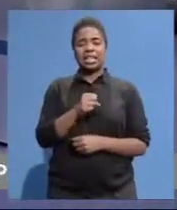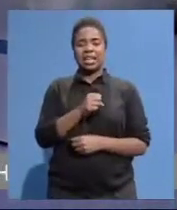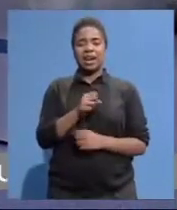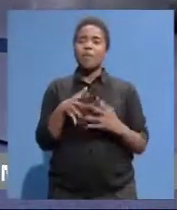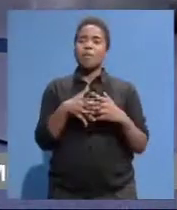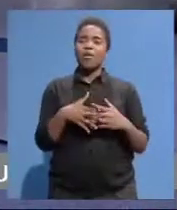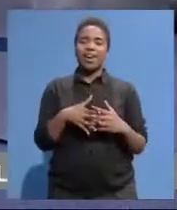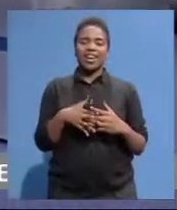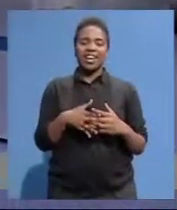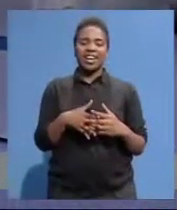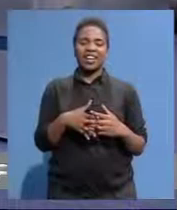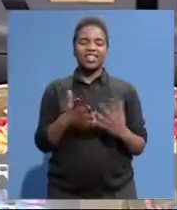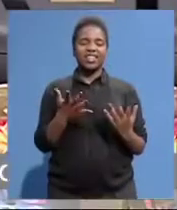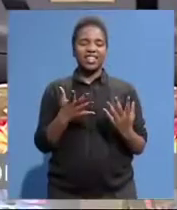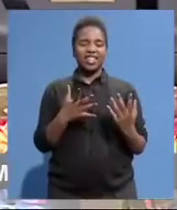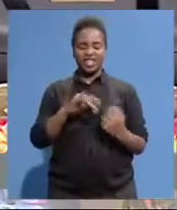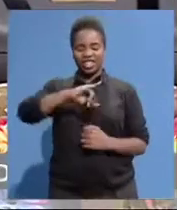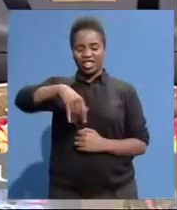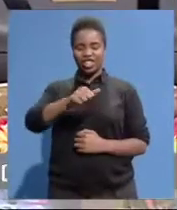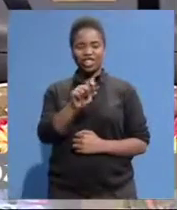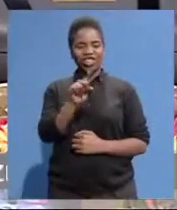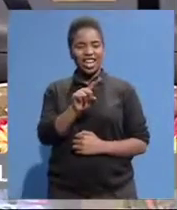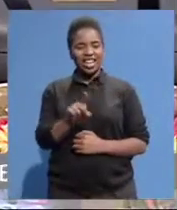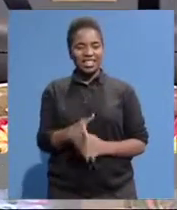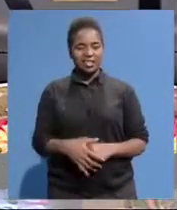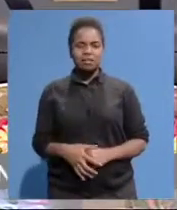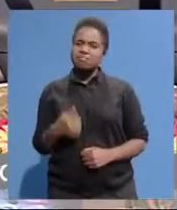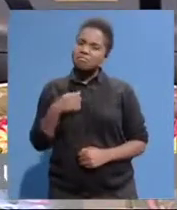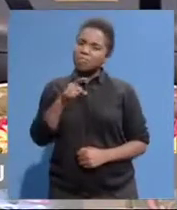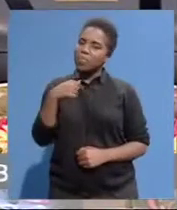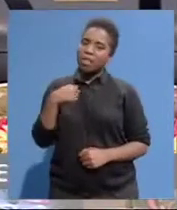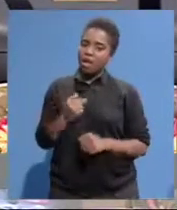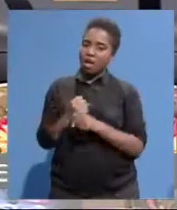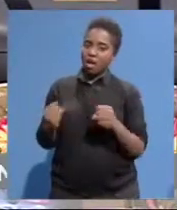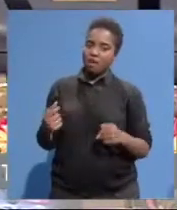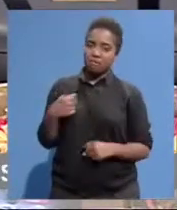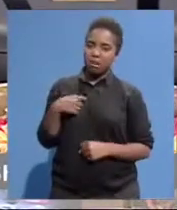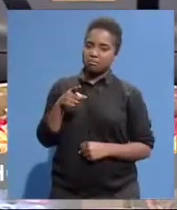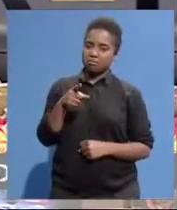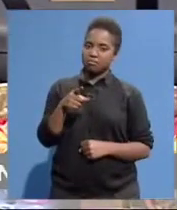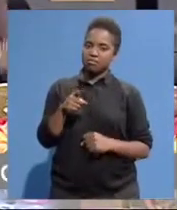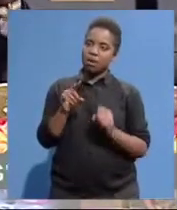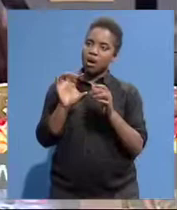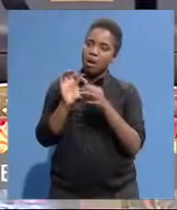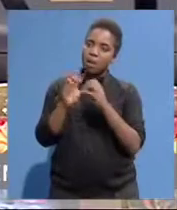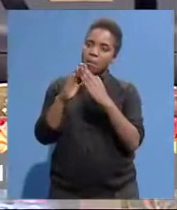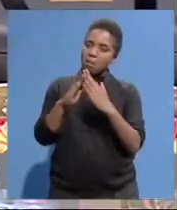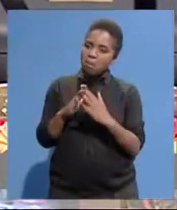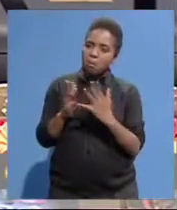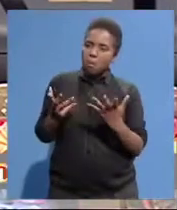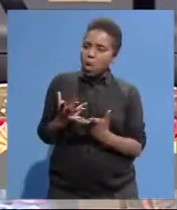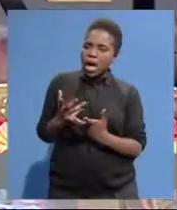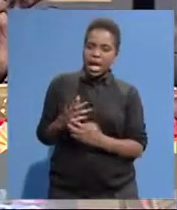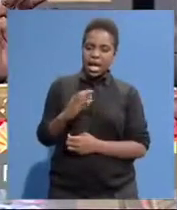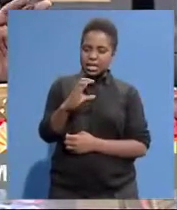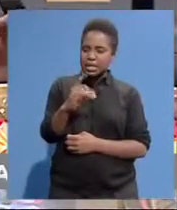singer. Now, yeah. I want to use your scholar's brain, because we never actually had a chance to go into Dad Does Home, see what was on his CD rack.